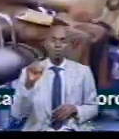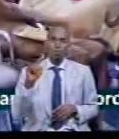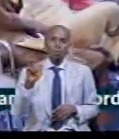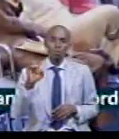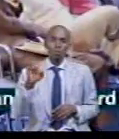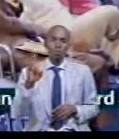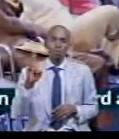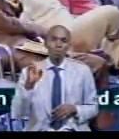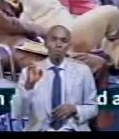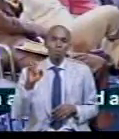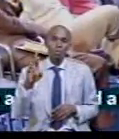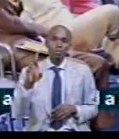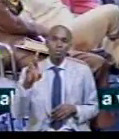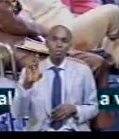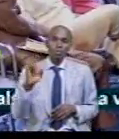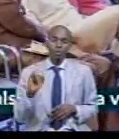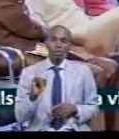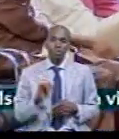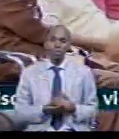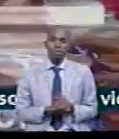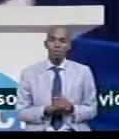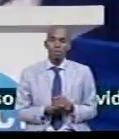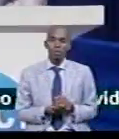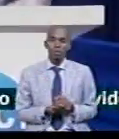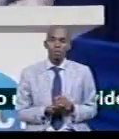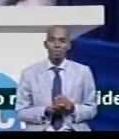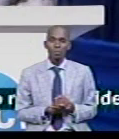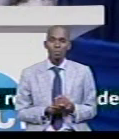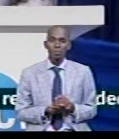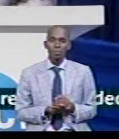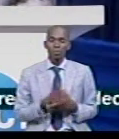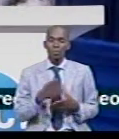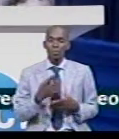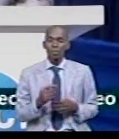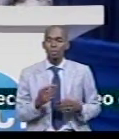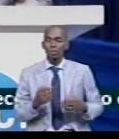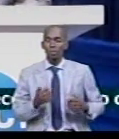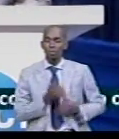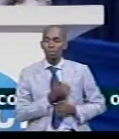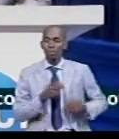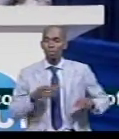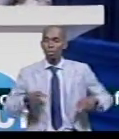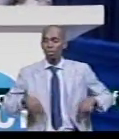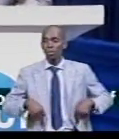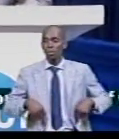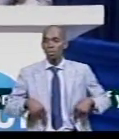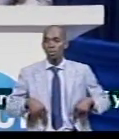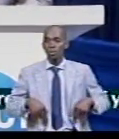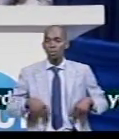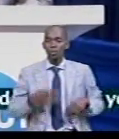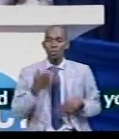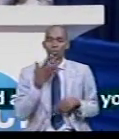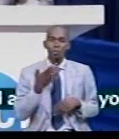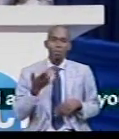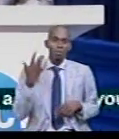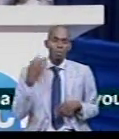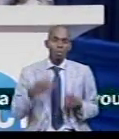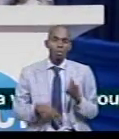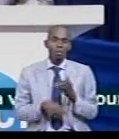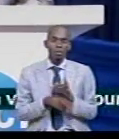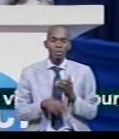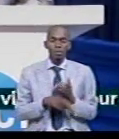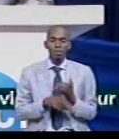d'Ivoire. You are welcome, sir. Brigadier General Benjamin Kusi, retired, former Deputy Force